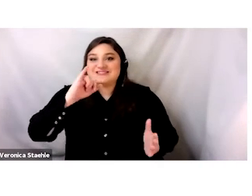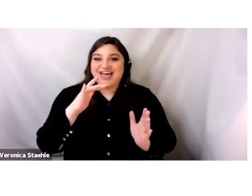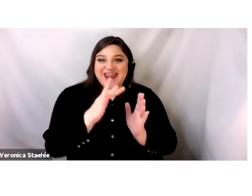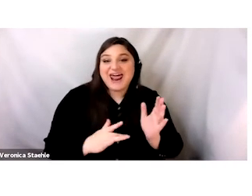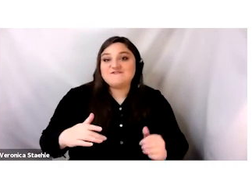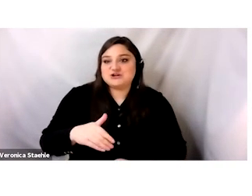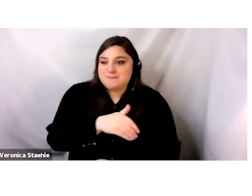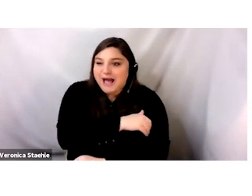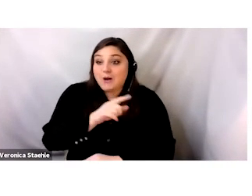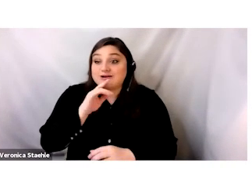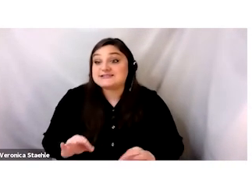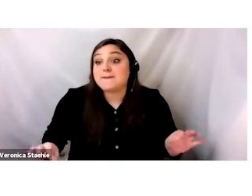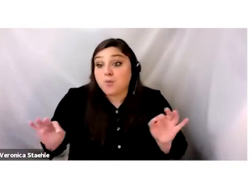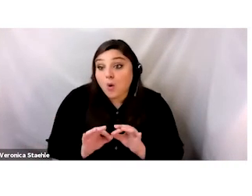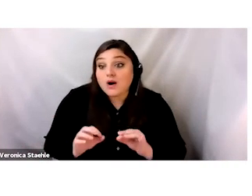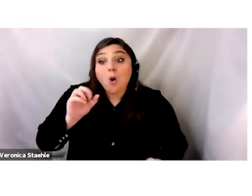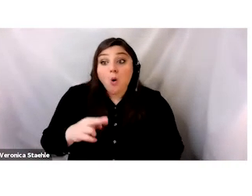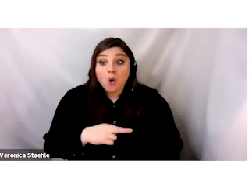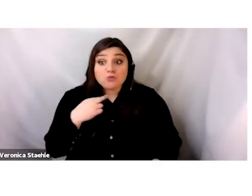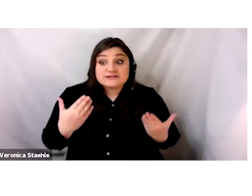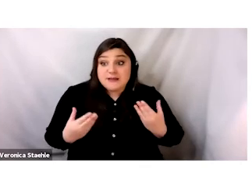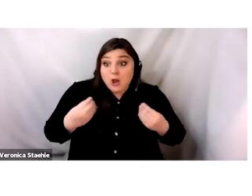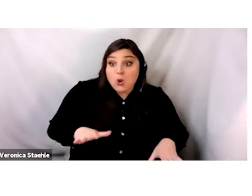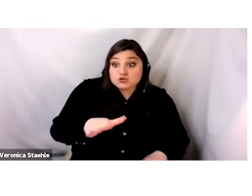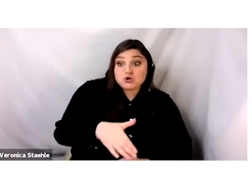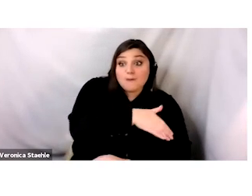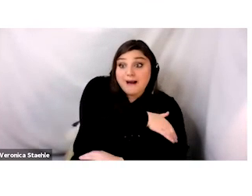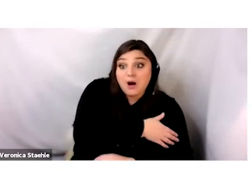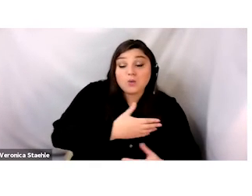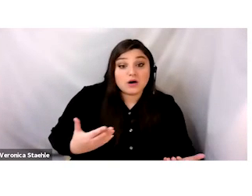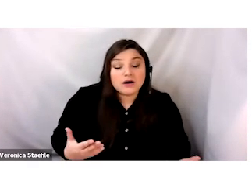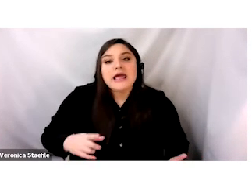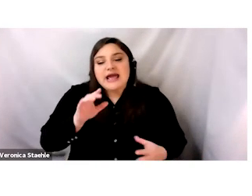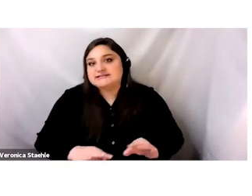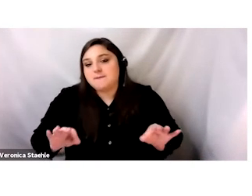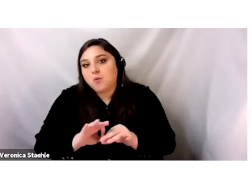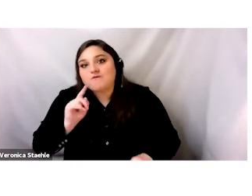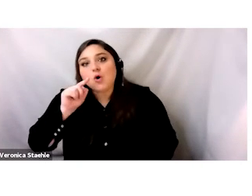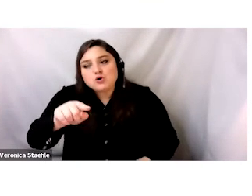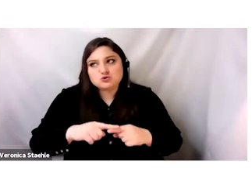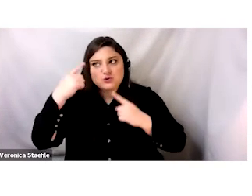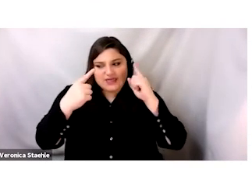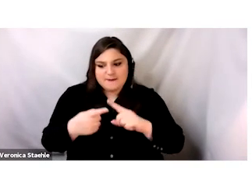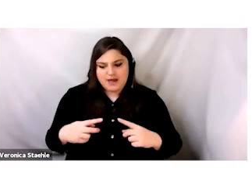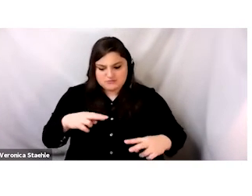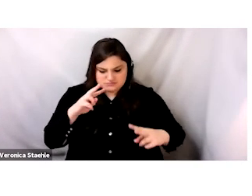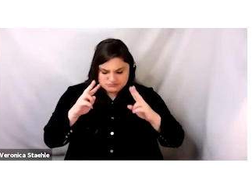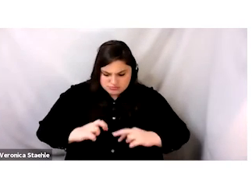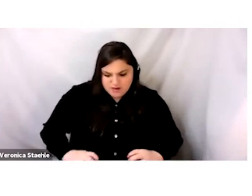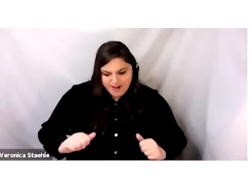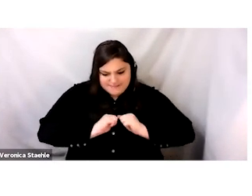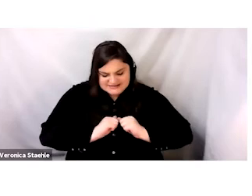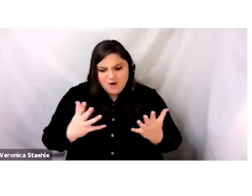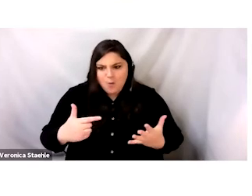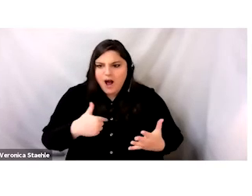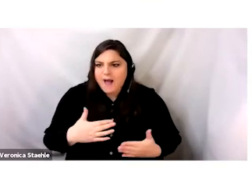argue risking power, depending on the context, and really thinking about what am I willing to provide and or